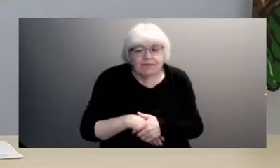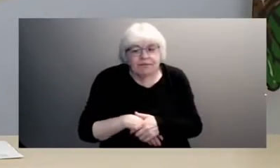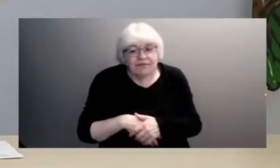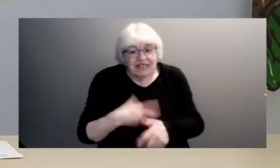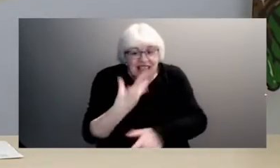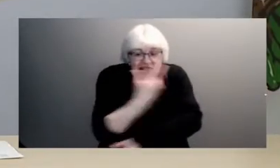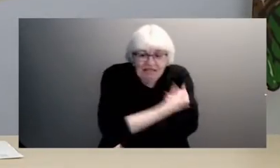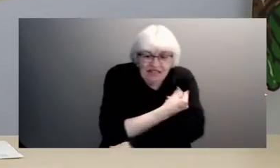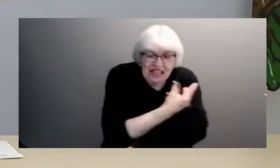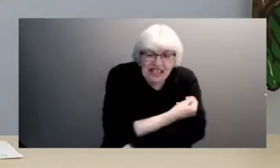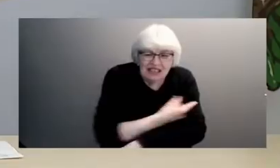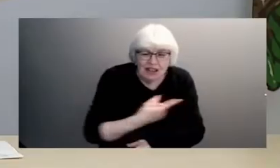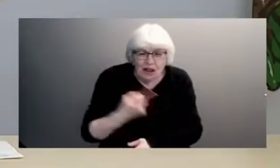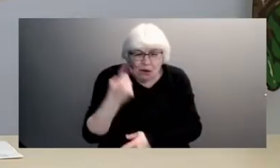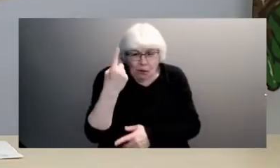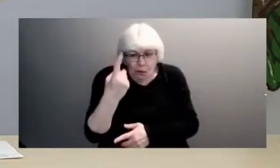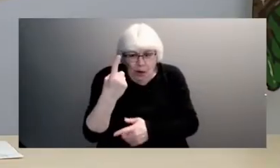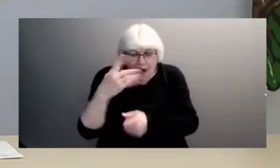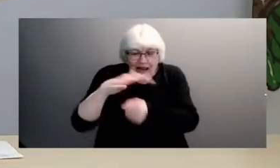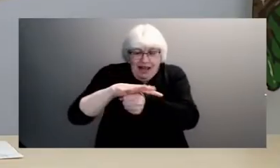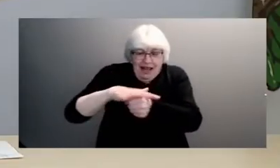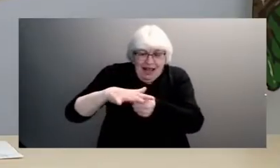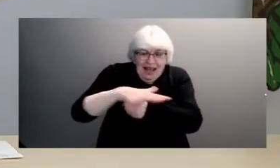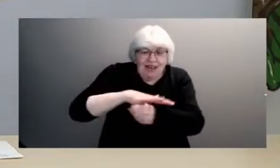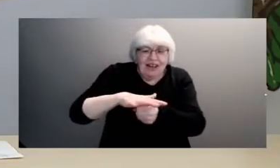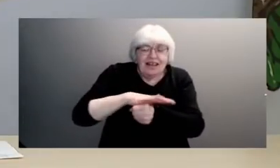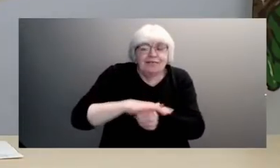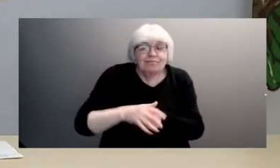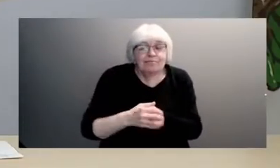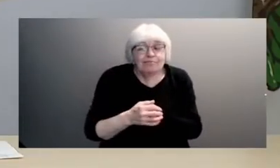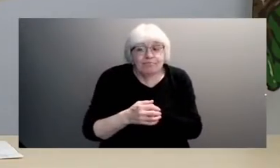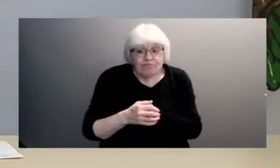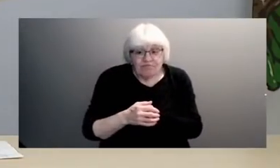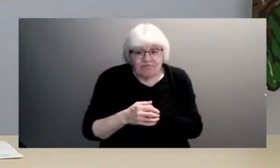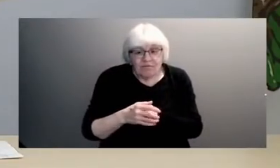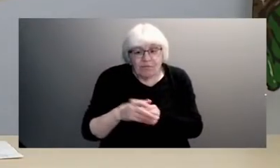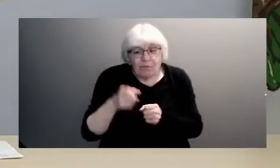this point, and I was just wondering if there was anything that you wanted to say about